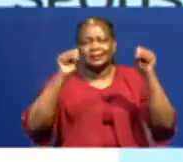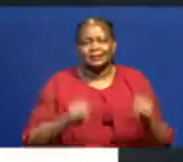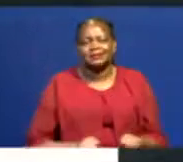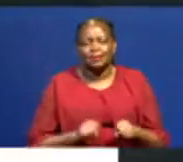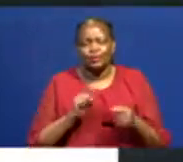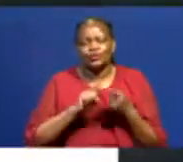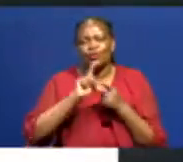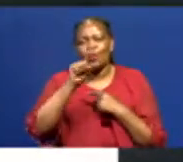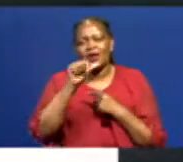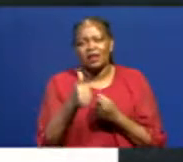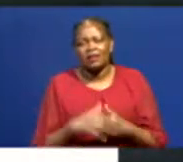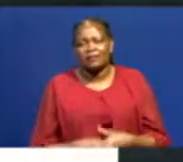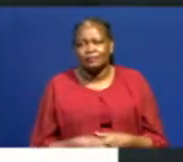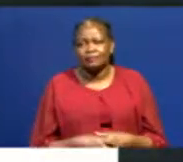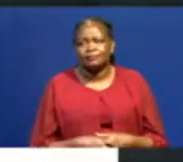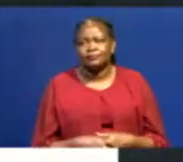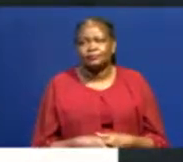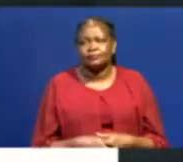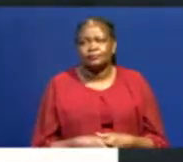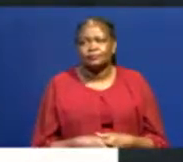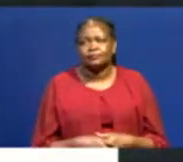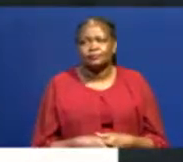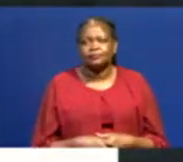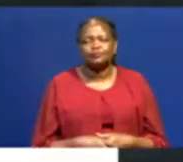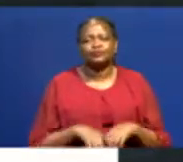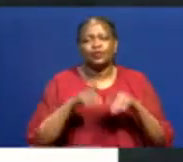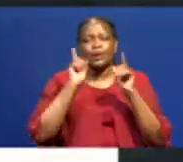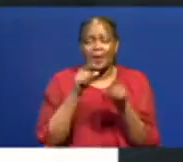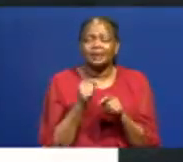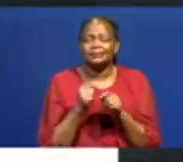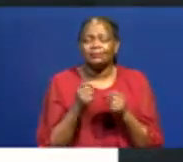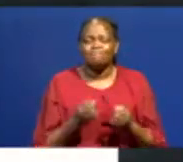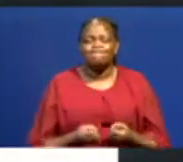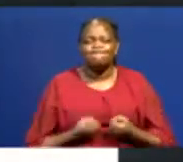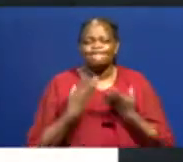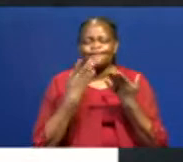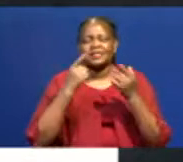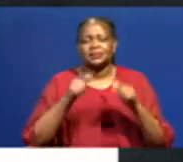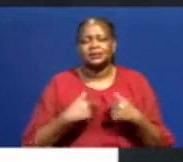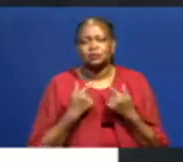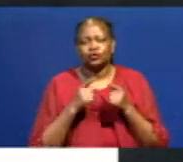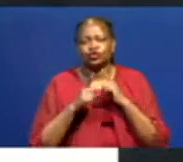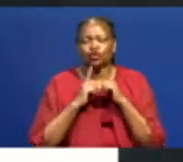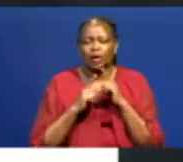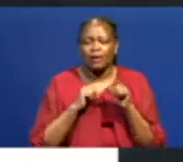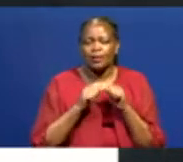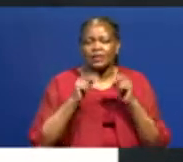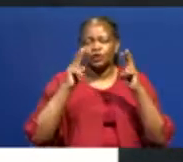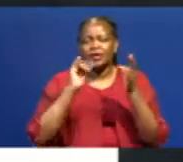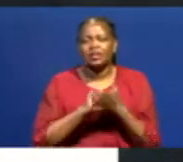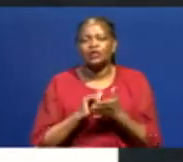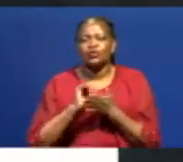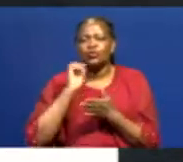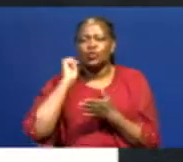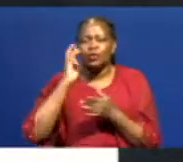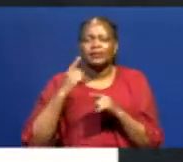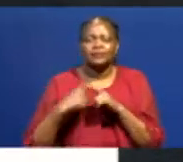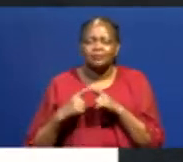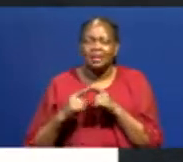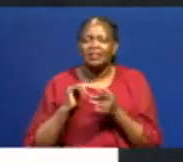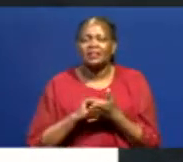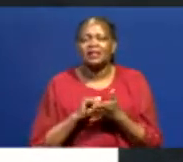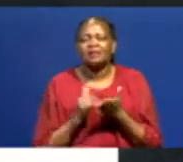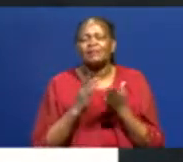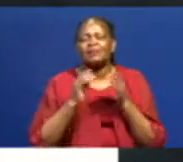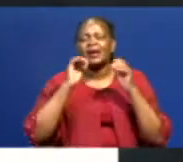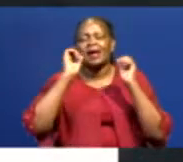one another. We need to embark on this journey of us expressing ourselves, of talking of the issues that we are going through, so that we may be